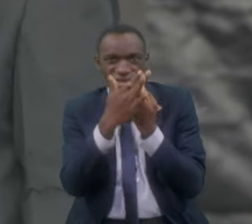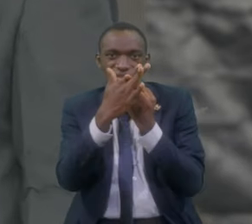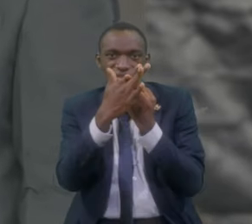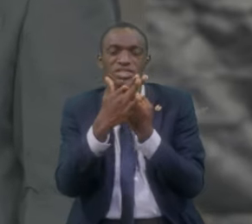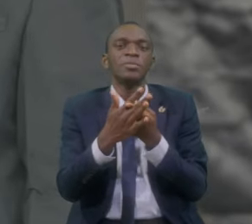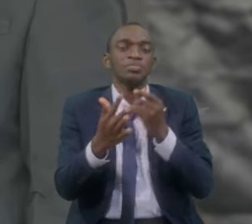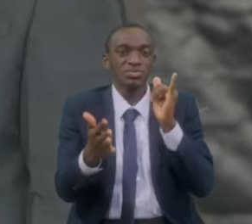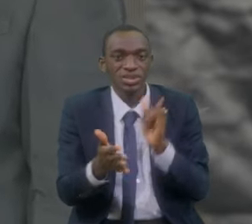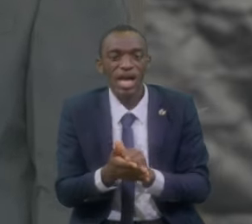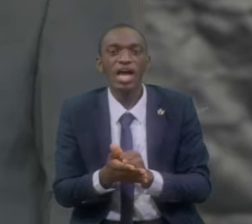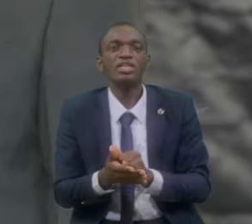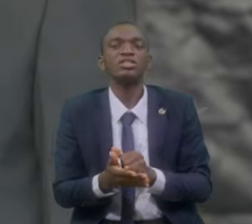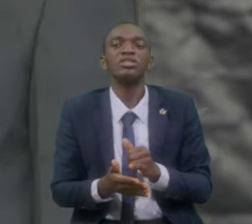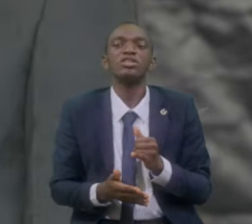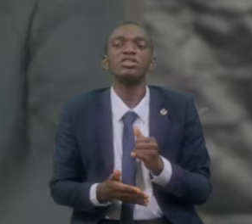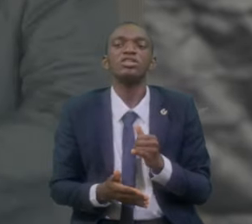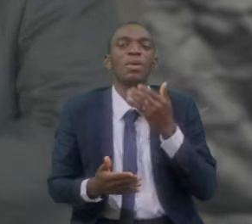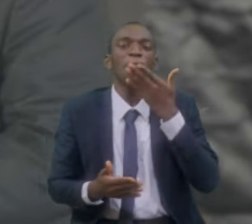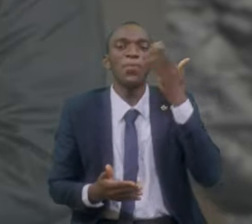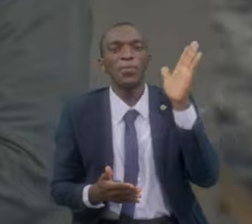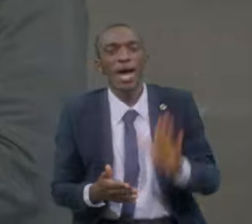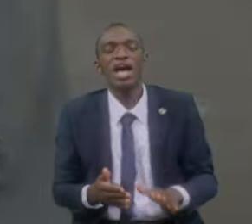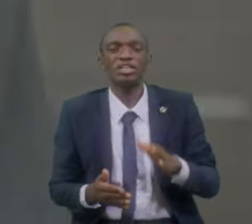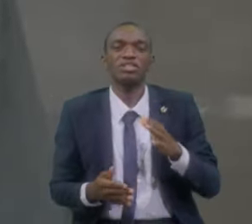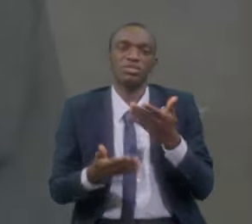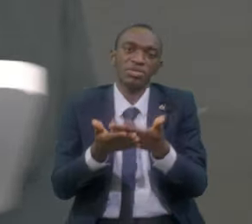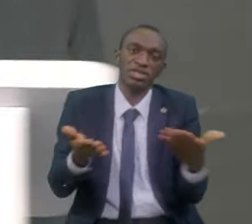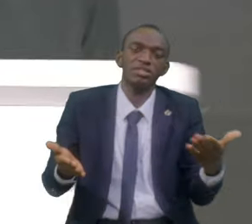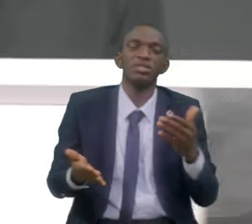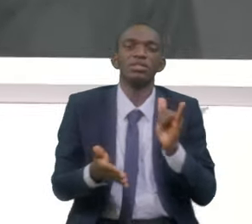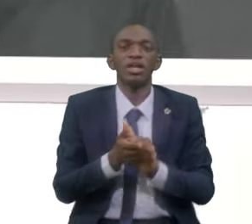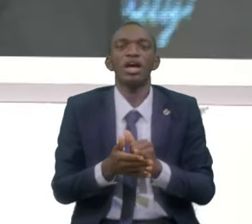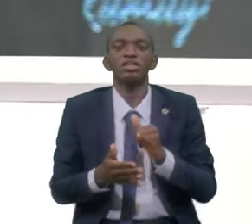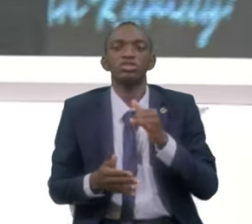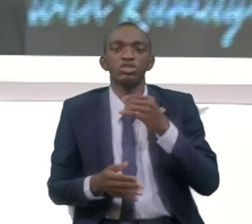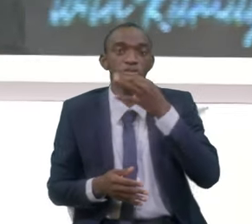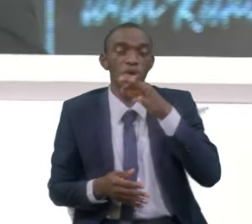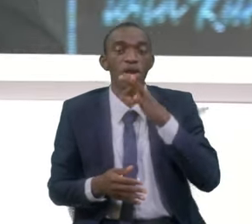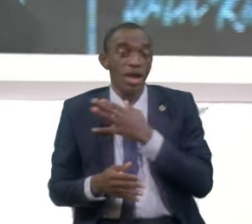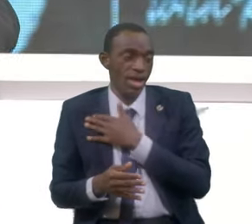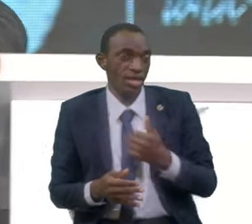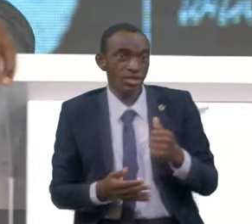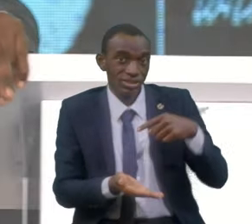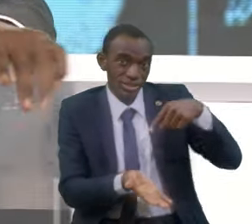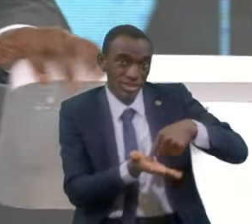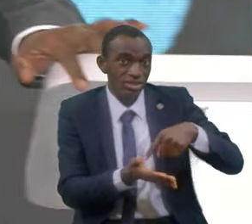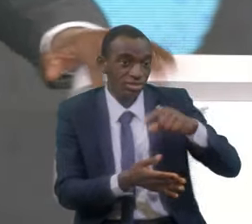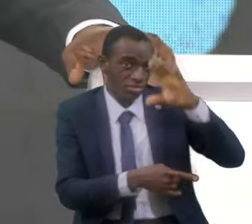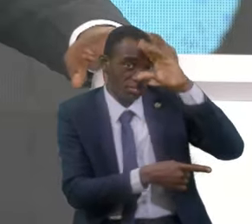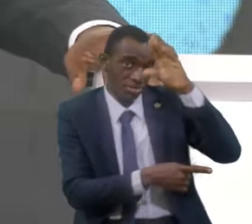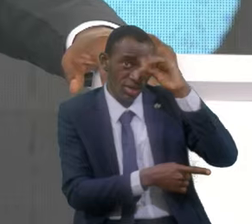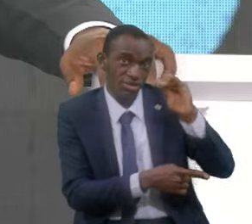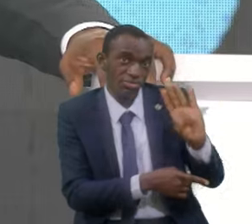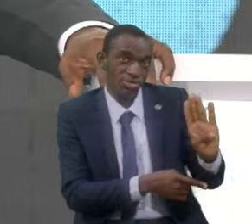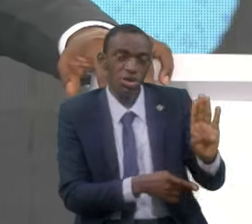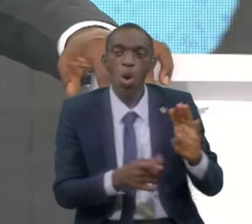that noise and that smoke, and Mr. Big Man, Mr. Madam